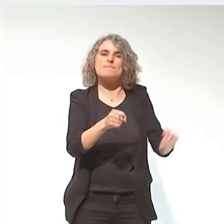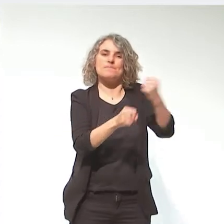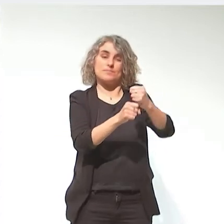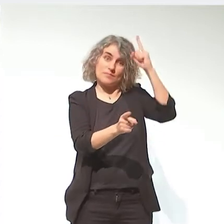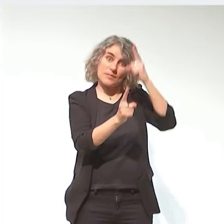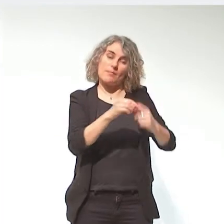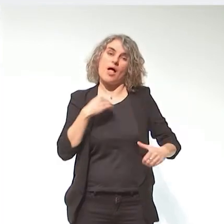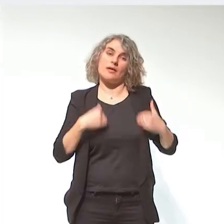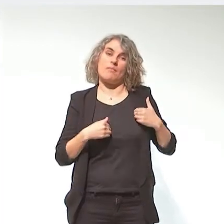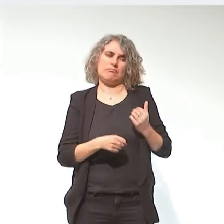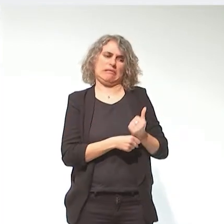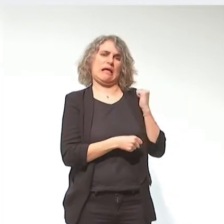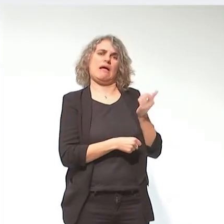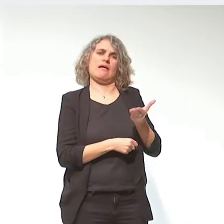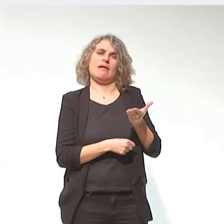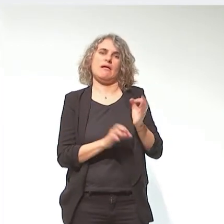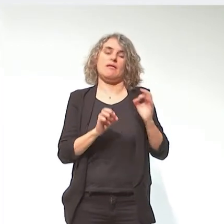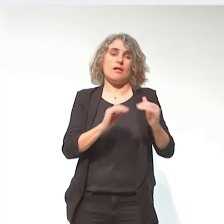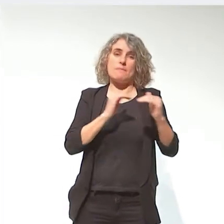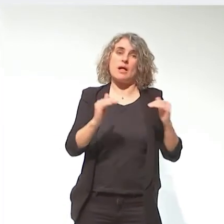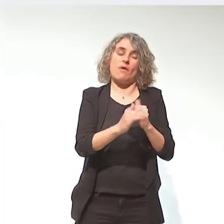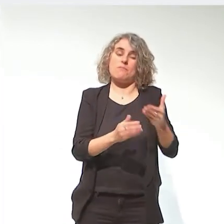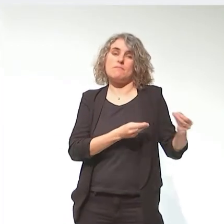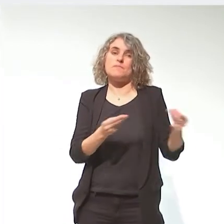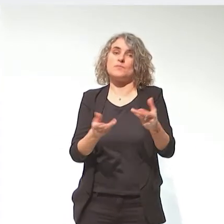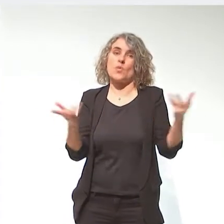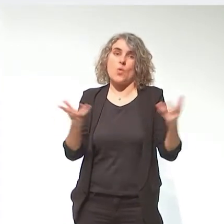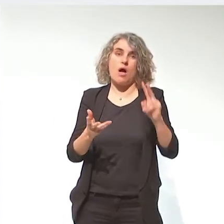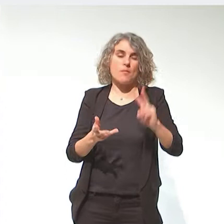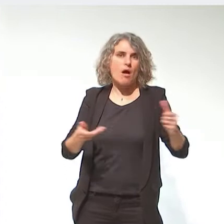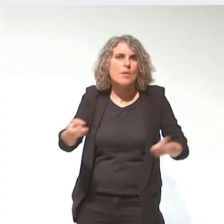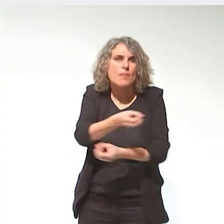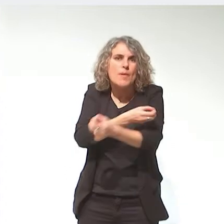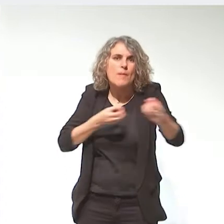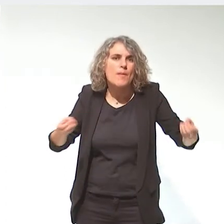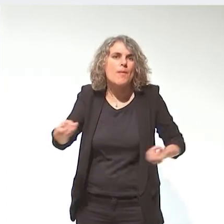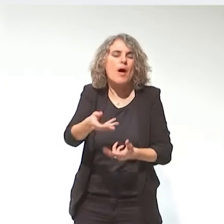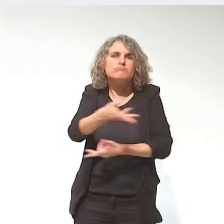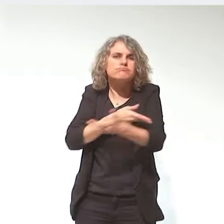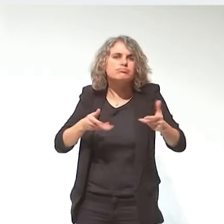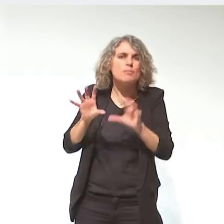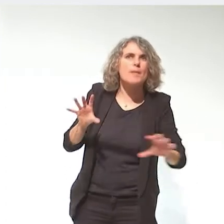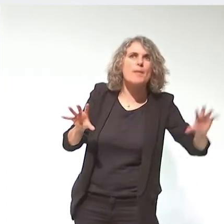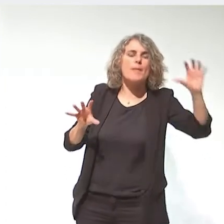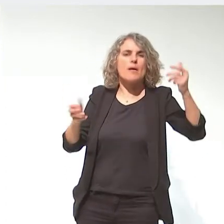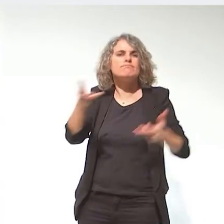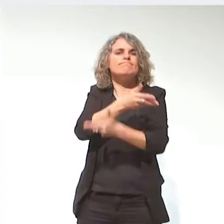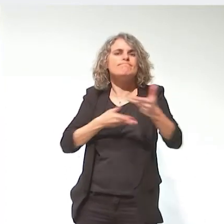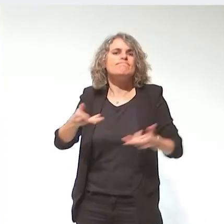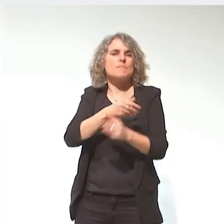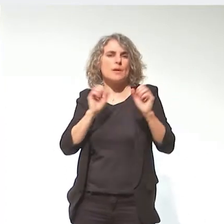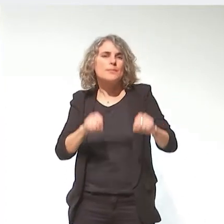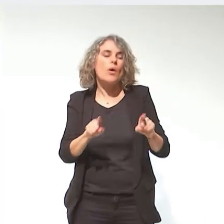will facilitate our cooperation with the Member States, organizations of persons with disabilities, and